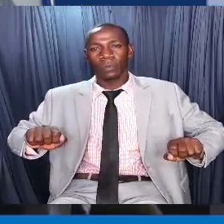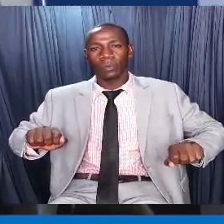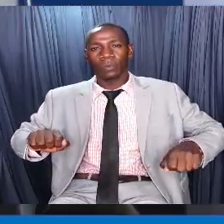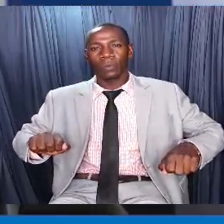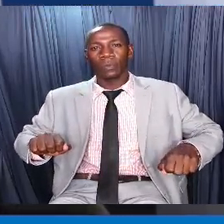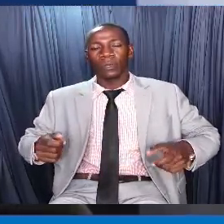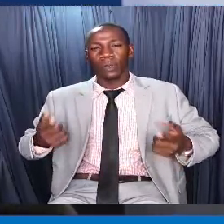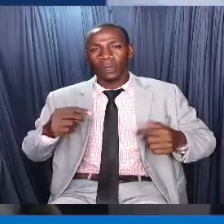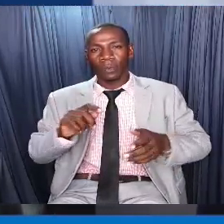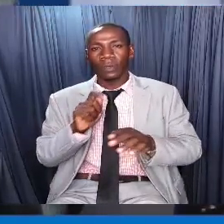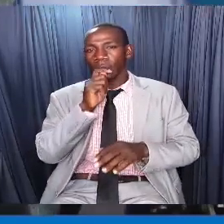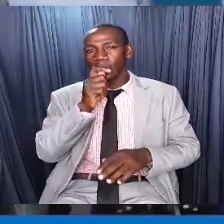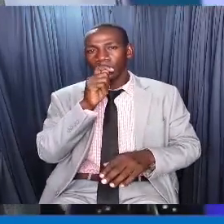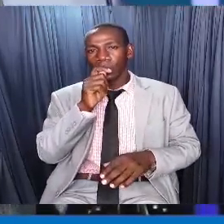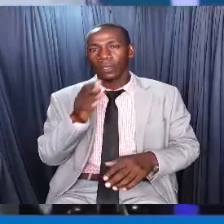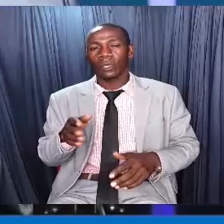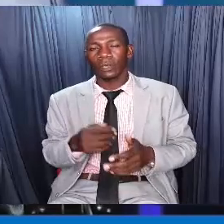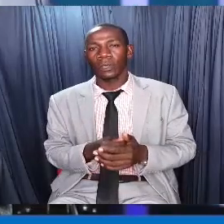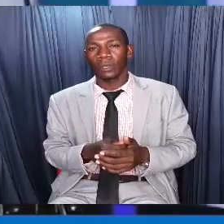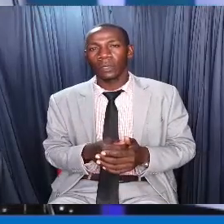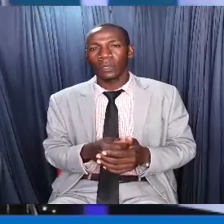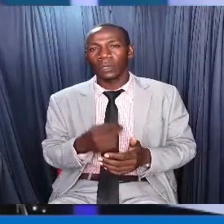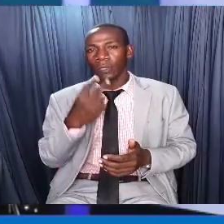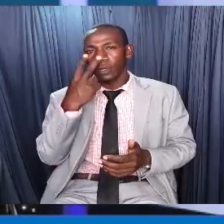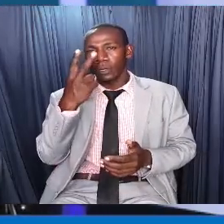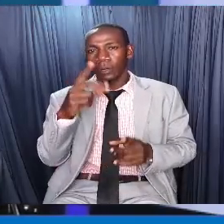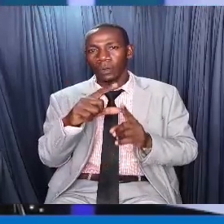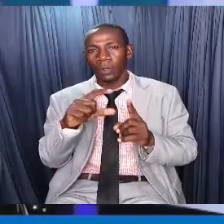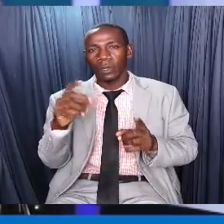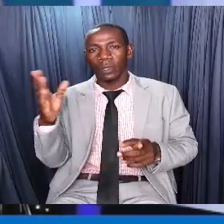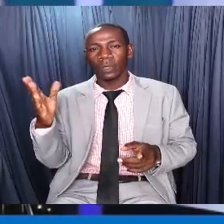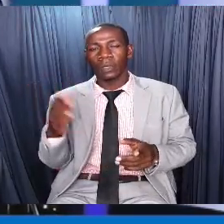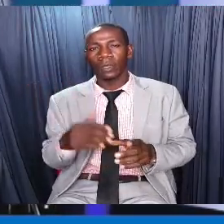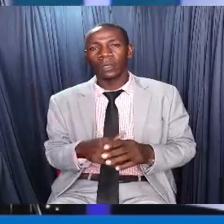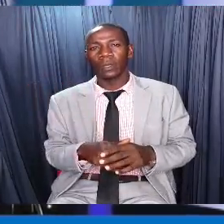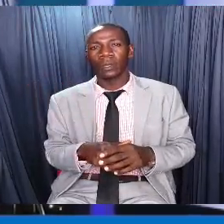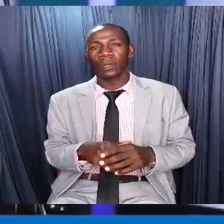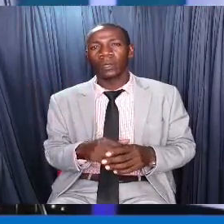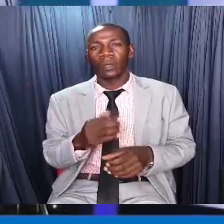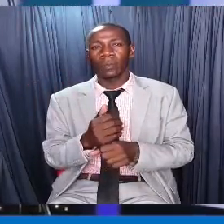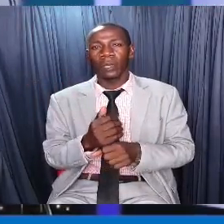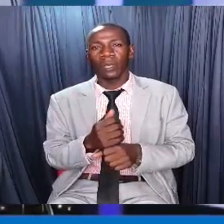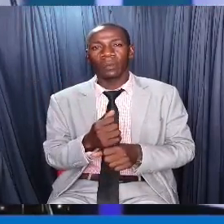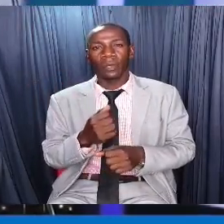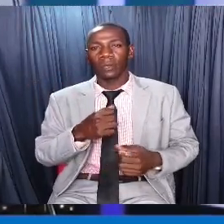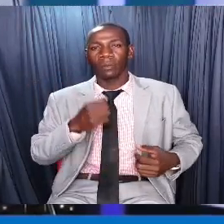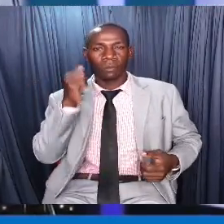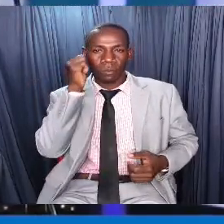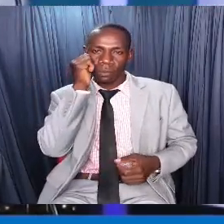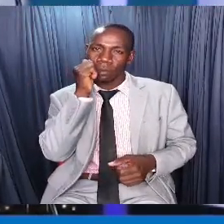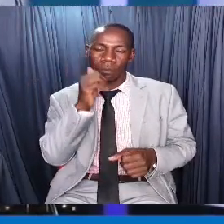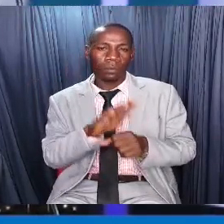Akaja akashuhudia hapa. He came and testified here. Nimeona neno kule. I've seen something out there. Neno hilo limeniumiza moyo sana. It has really troubled my